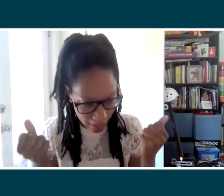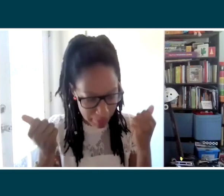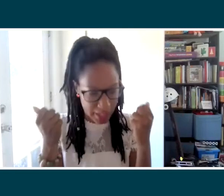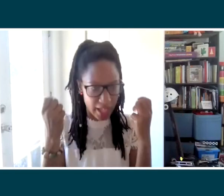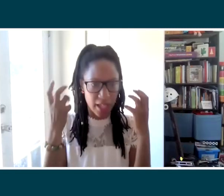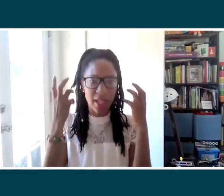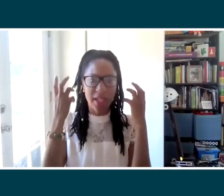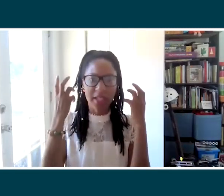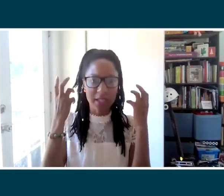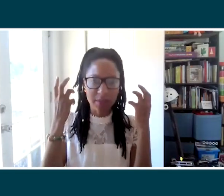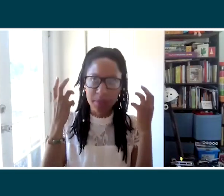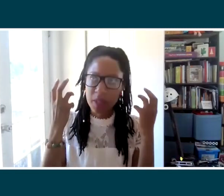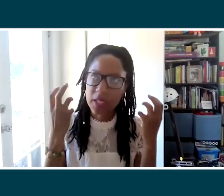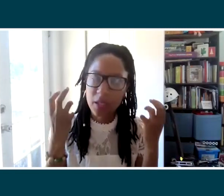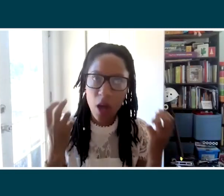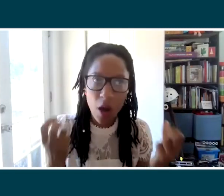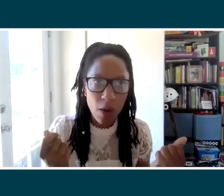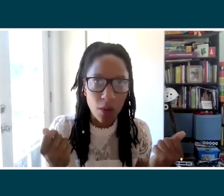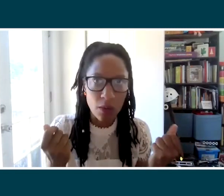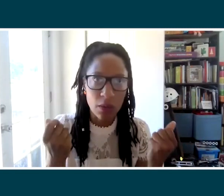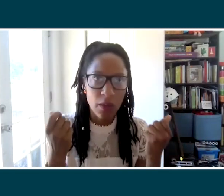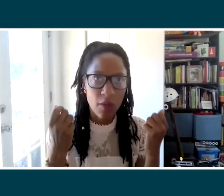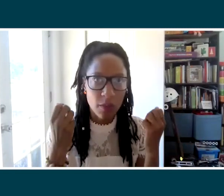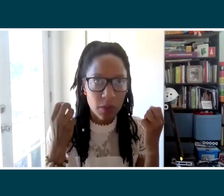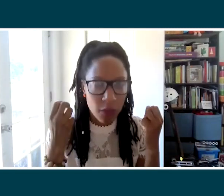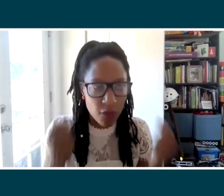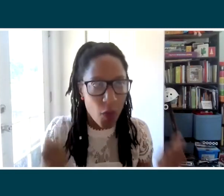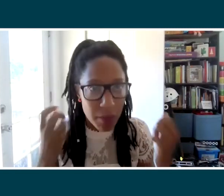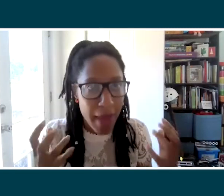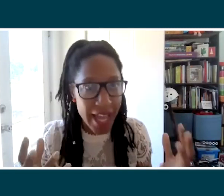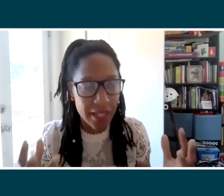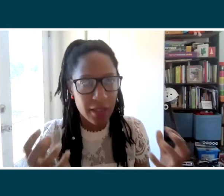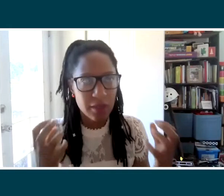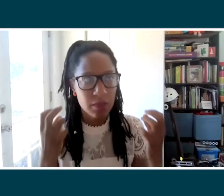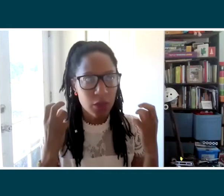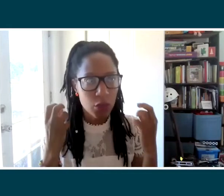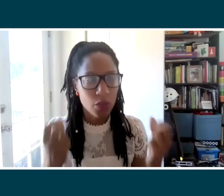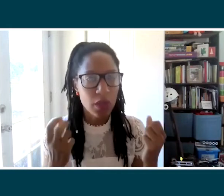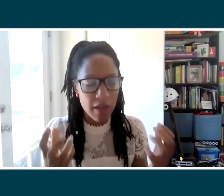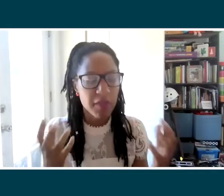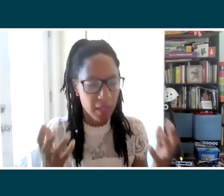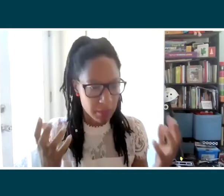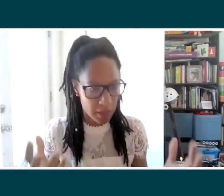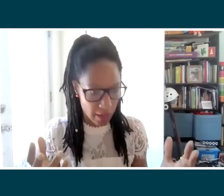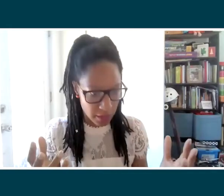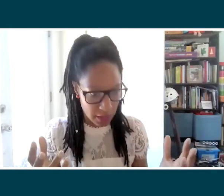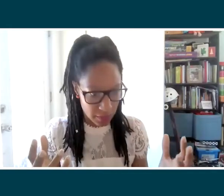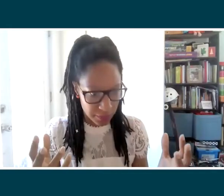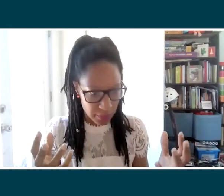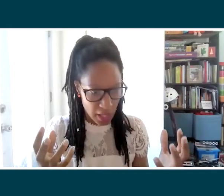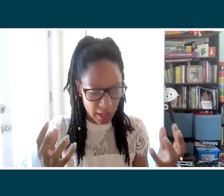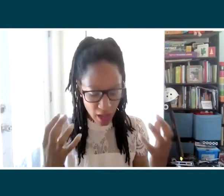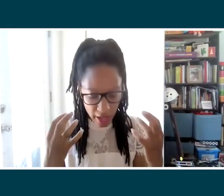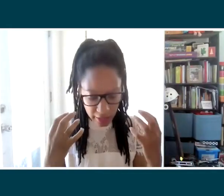gem Muchinga. But like this call for men to love